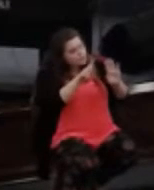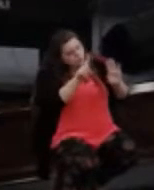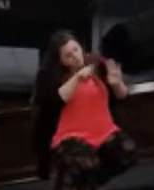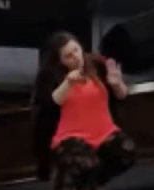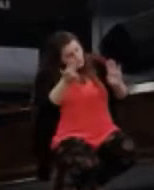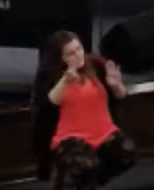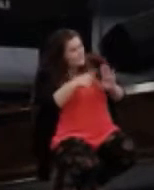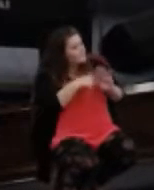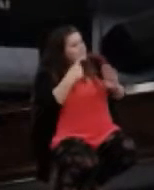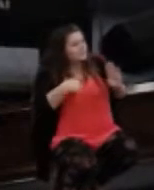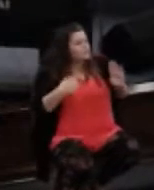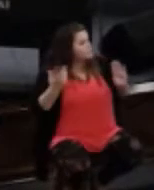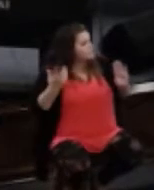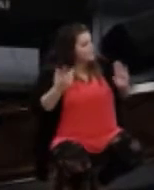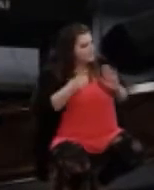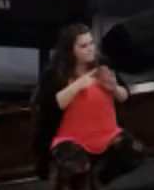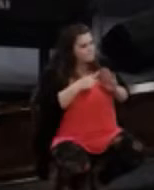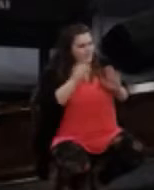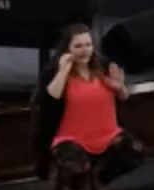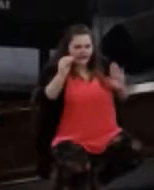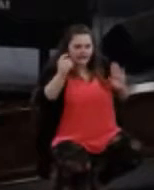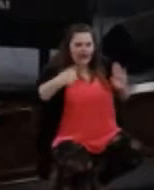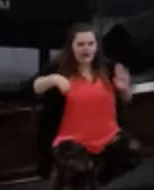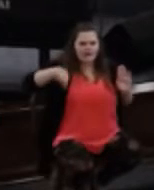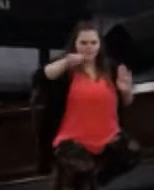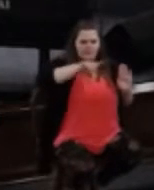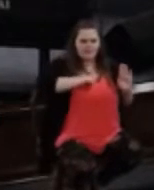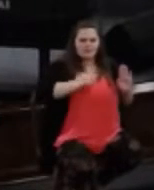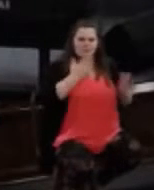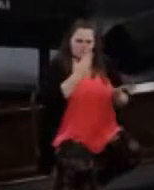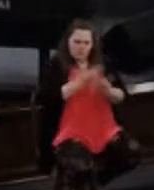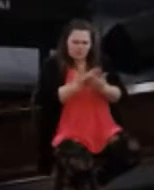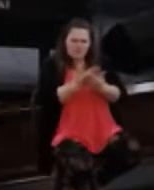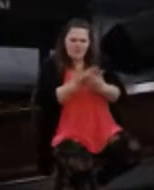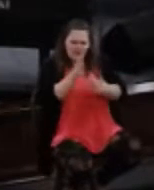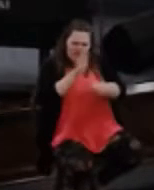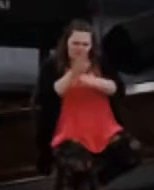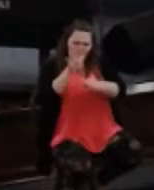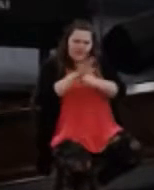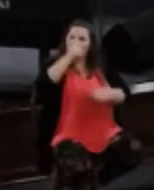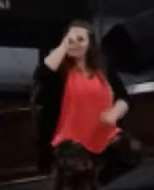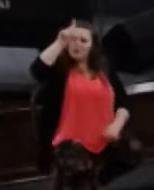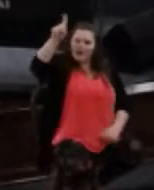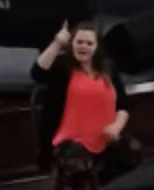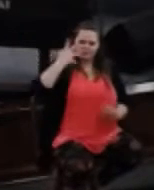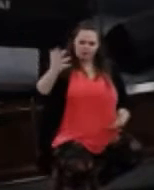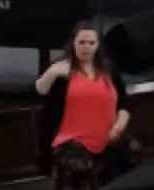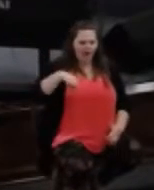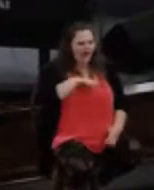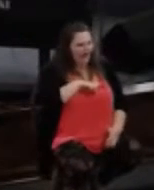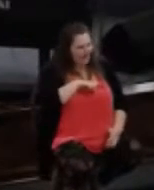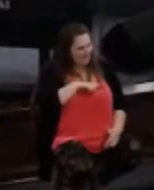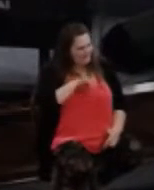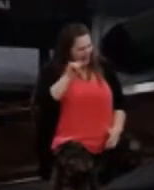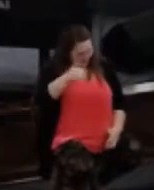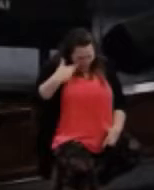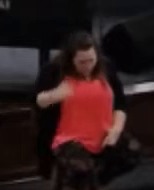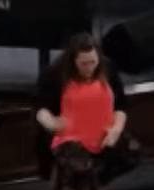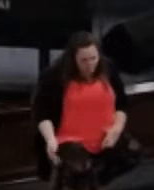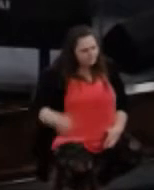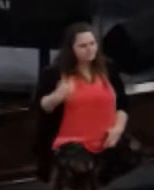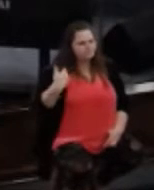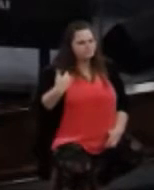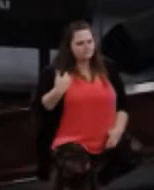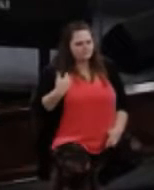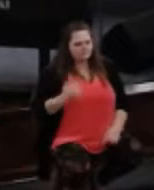7 tells us none of us have been good enough to be good enough for God to want us as we are.